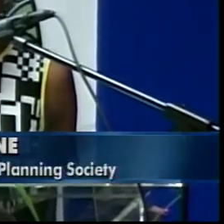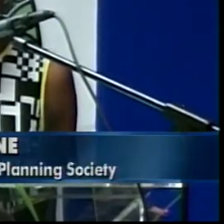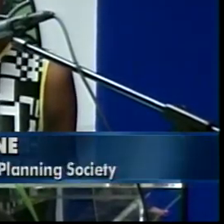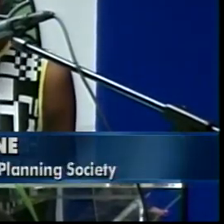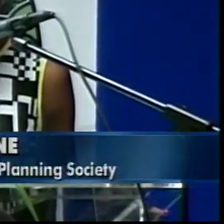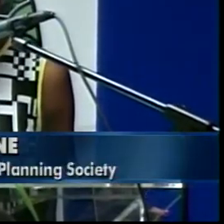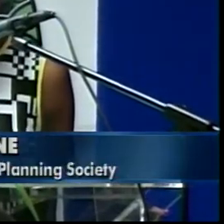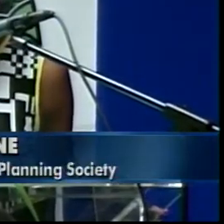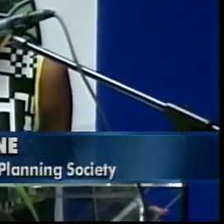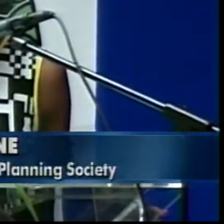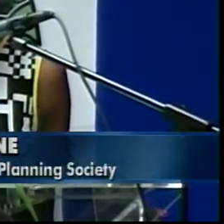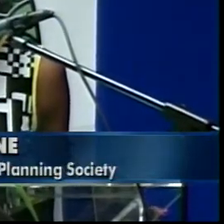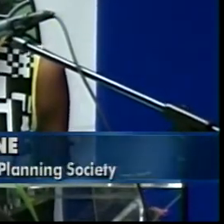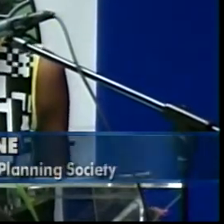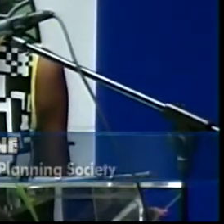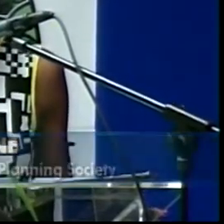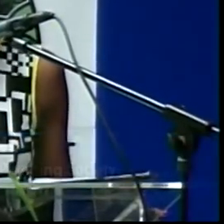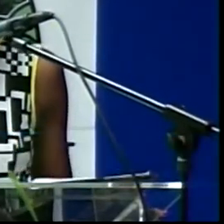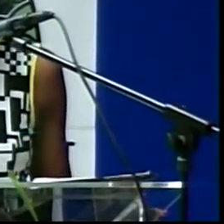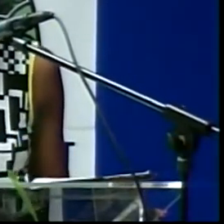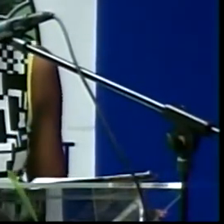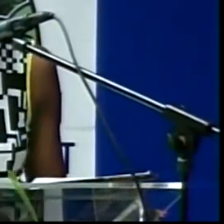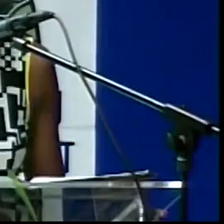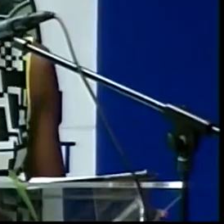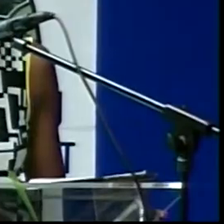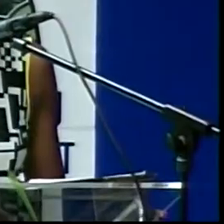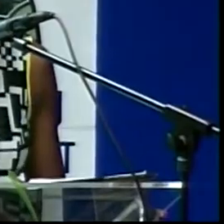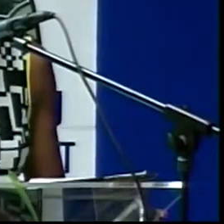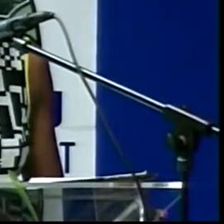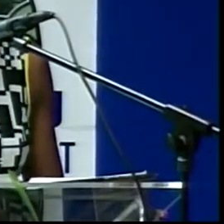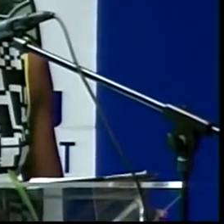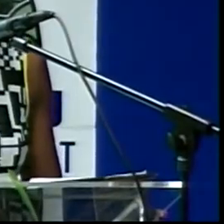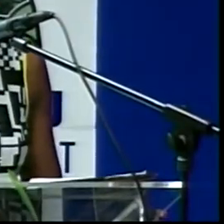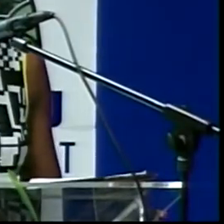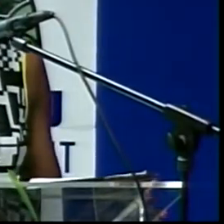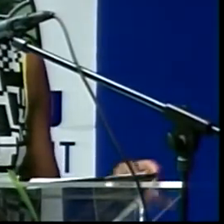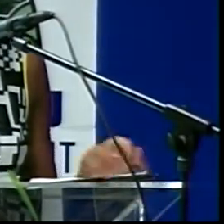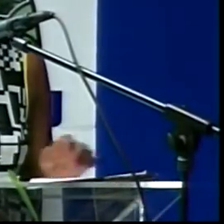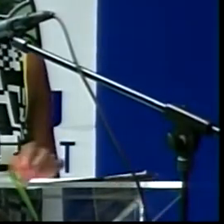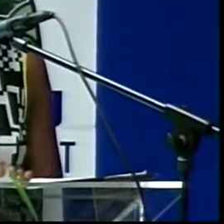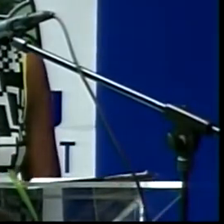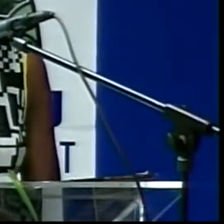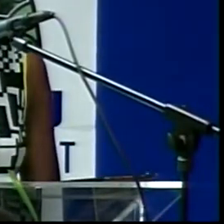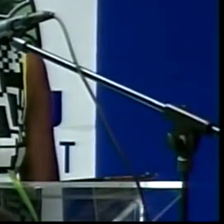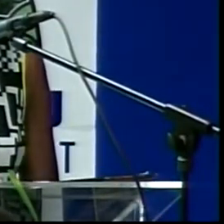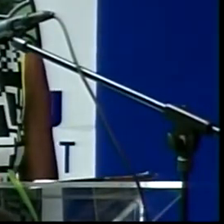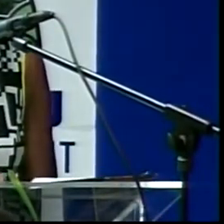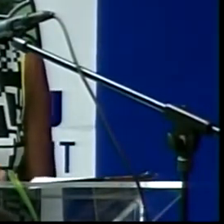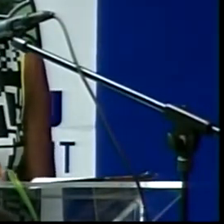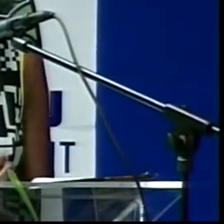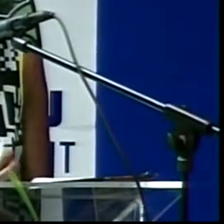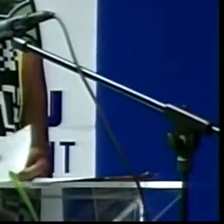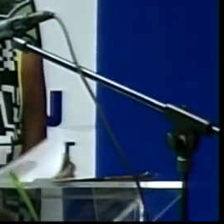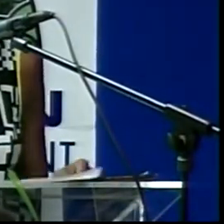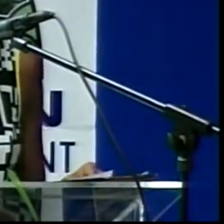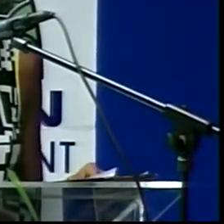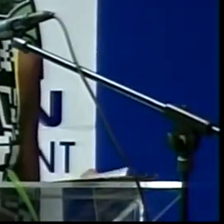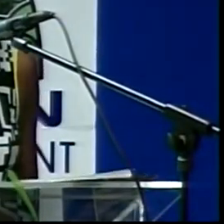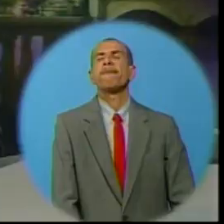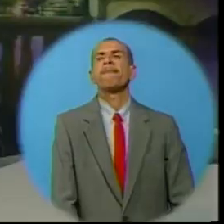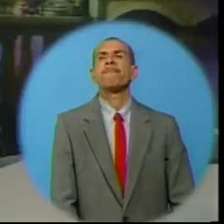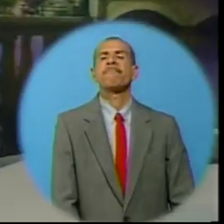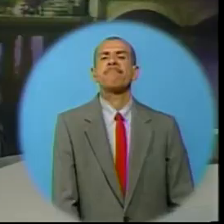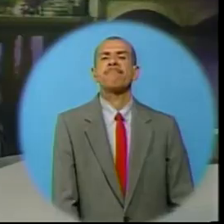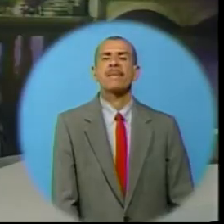see your capital, they want to see your city. So they're having just an expectation that your city is somewhere vibrant and alive. So it's something that we have to